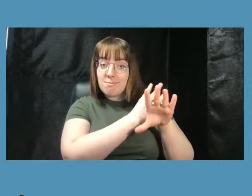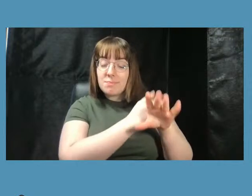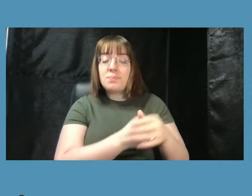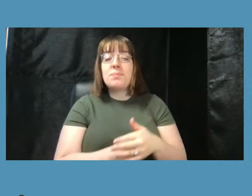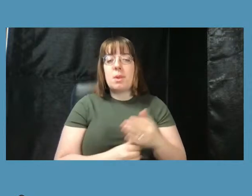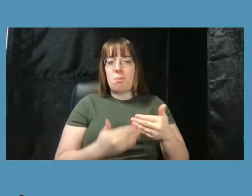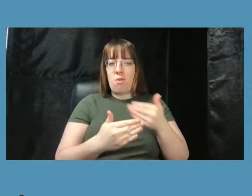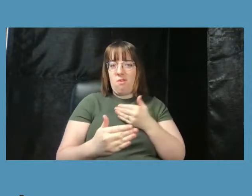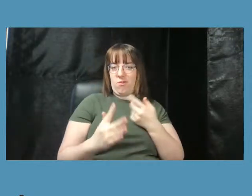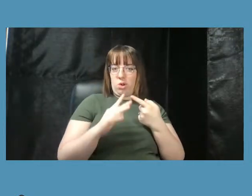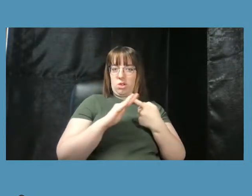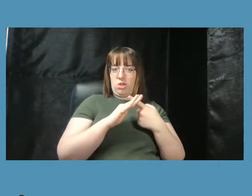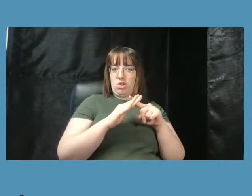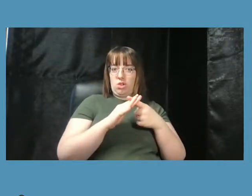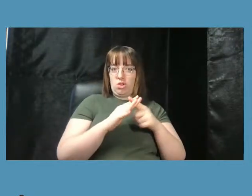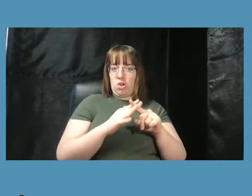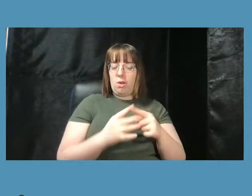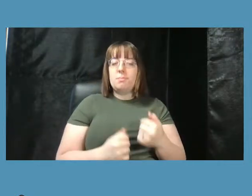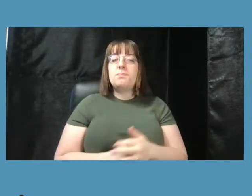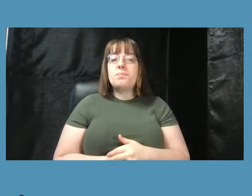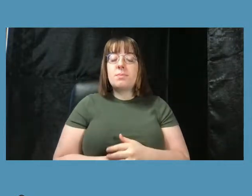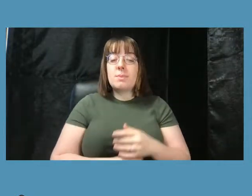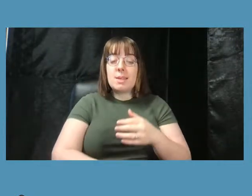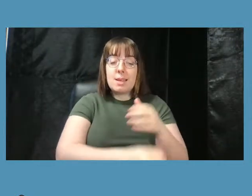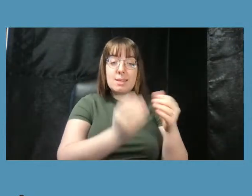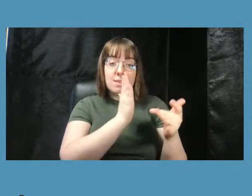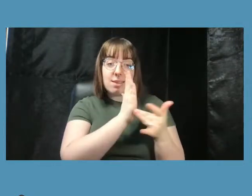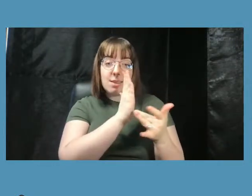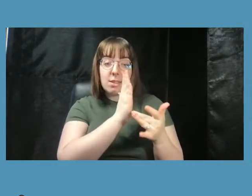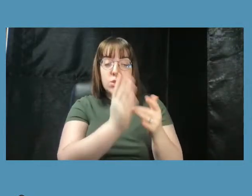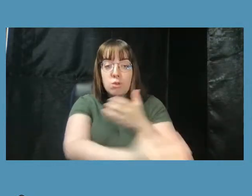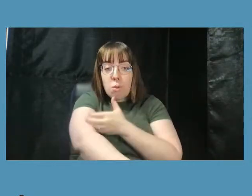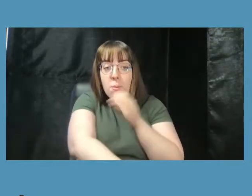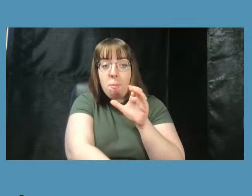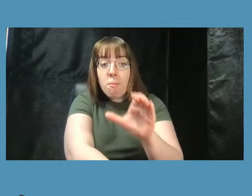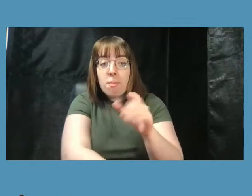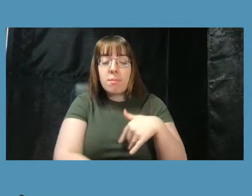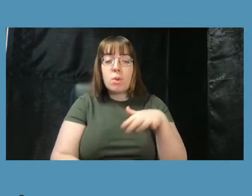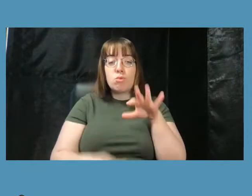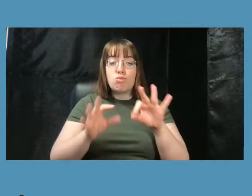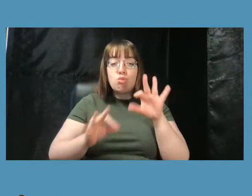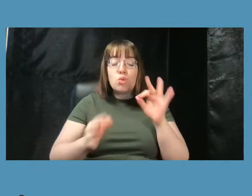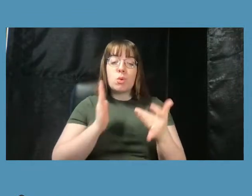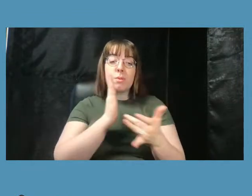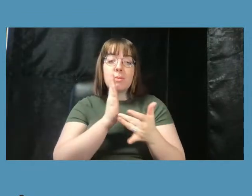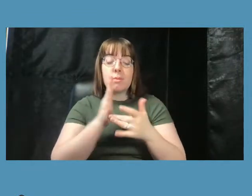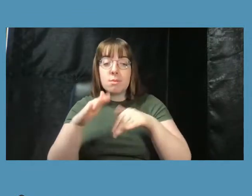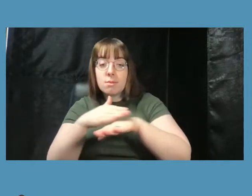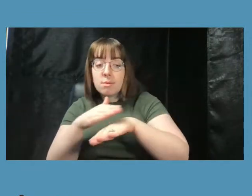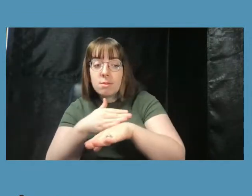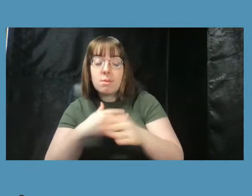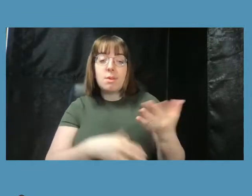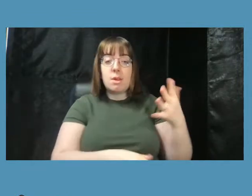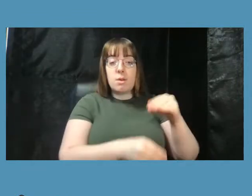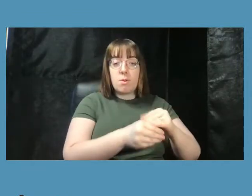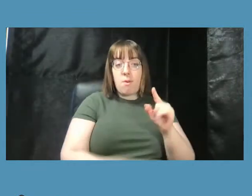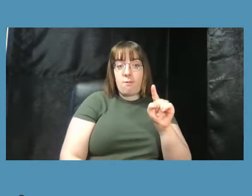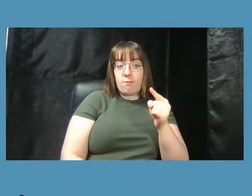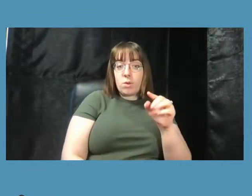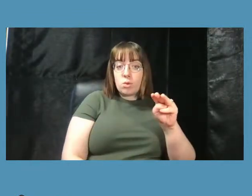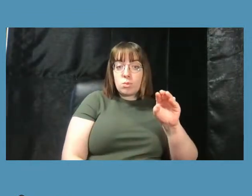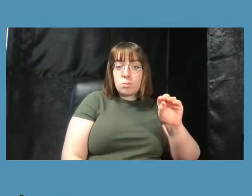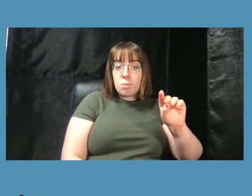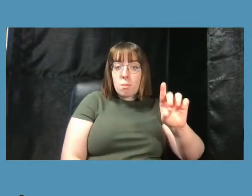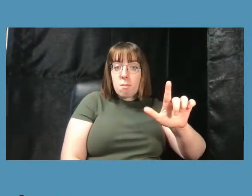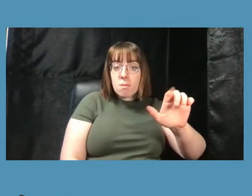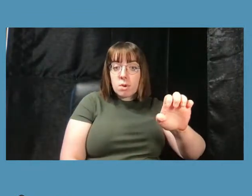program. The Digital Empowerment Leadership Team chose digital accessibility and inclusion as the first module